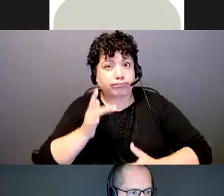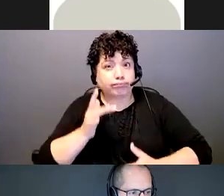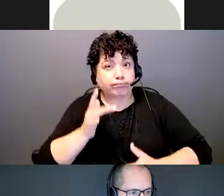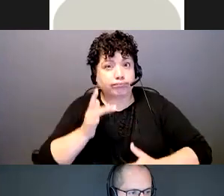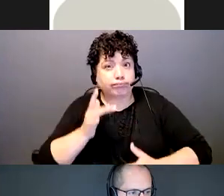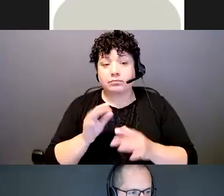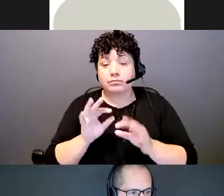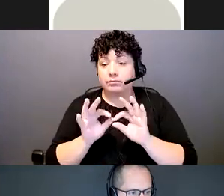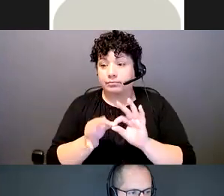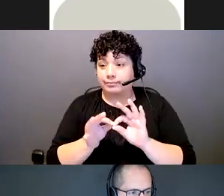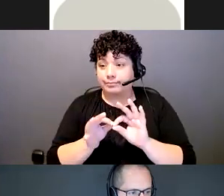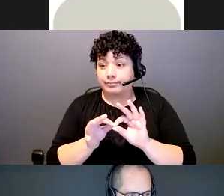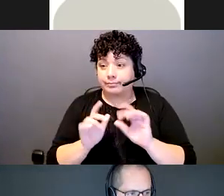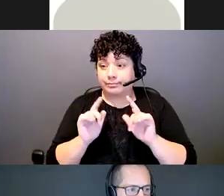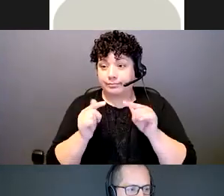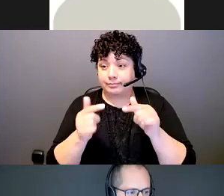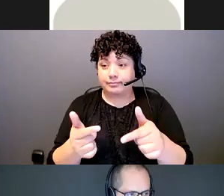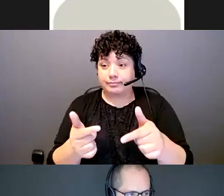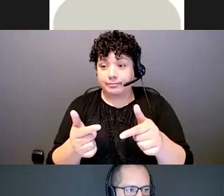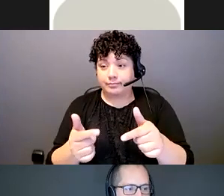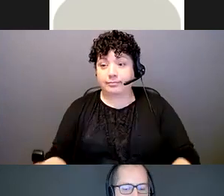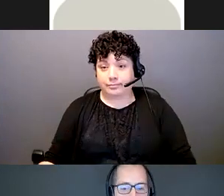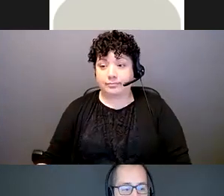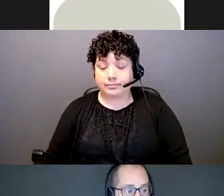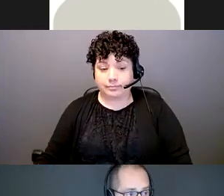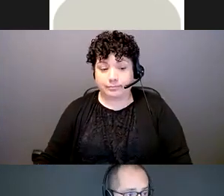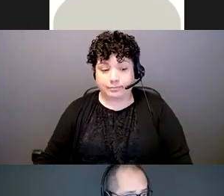de-alcoholized beverages are out there on the